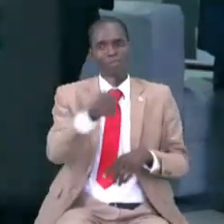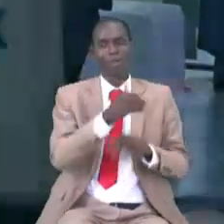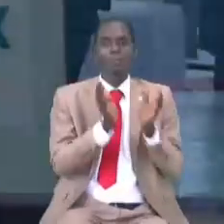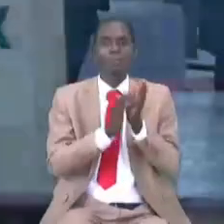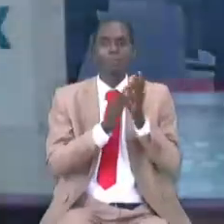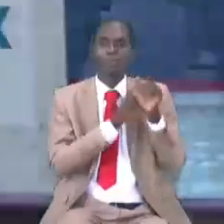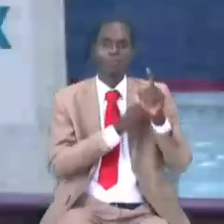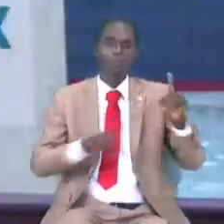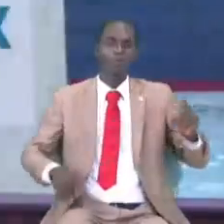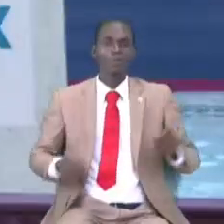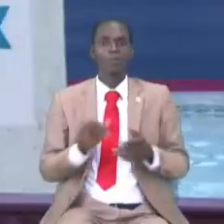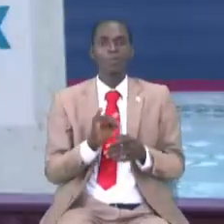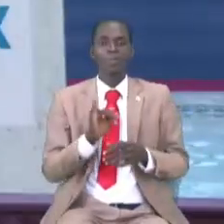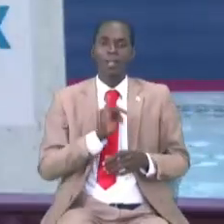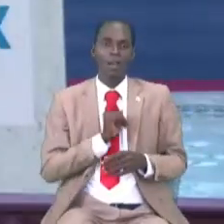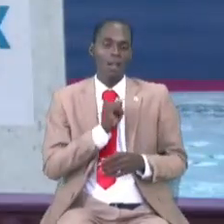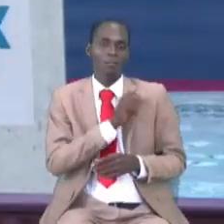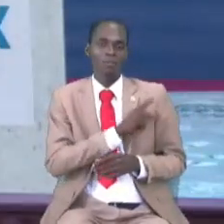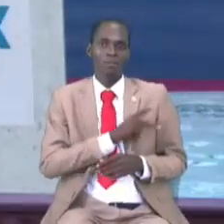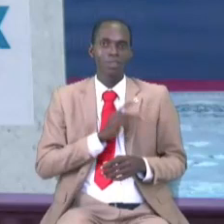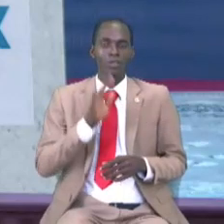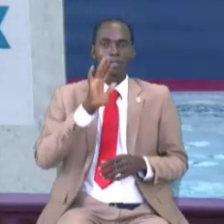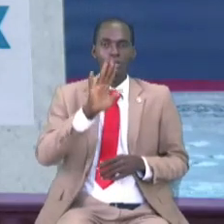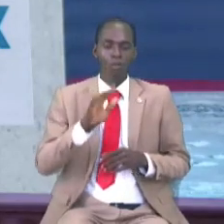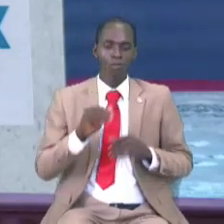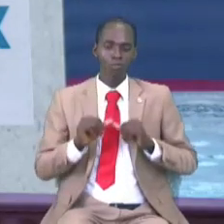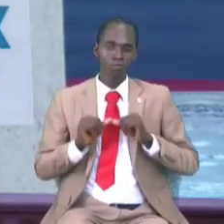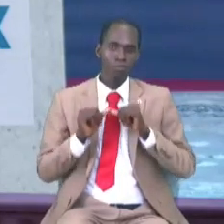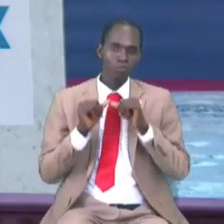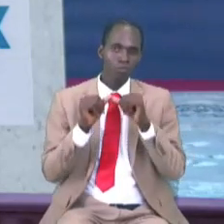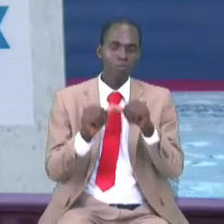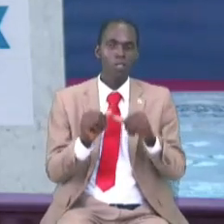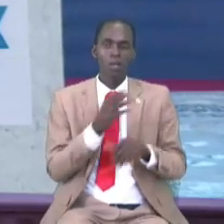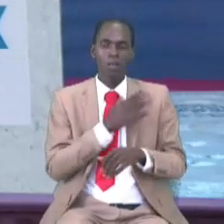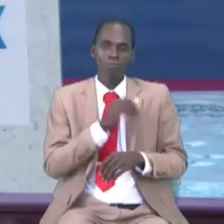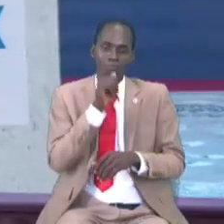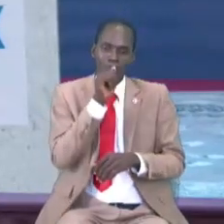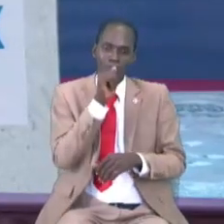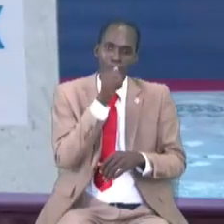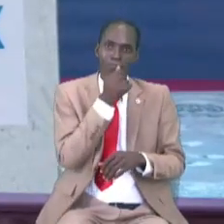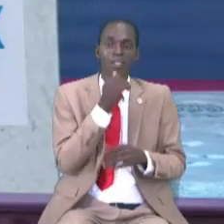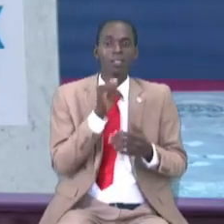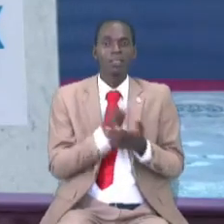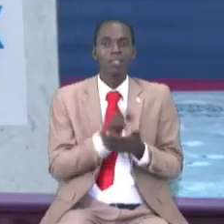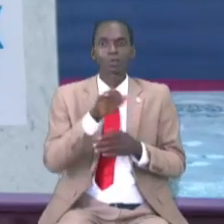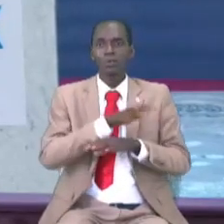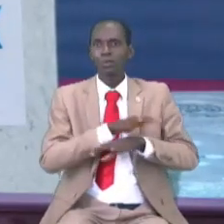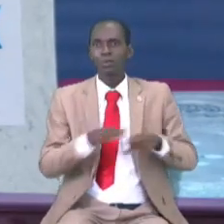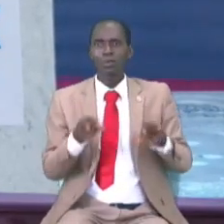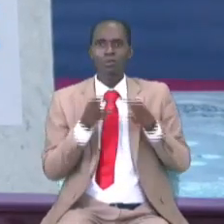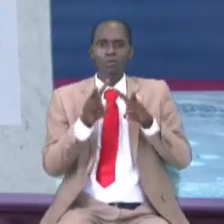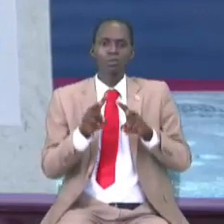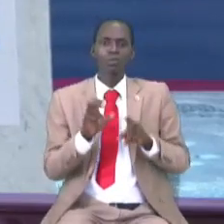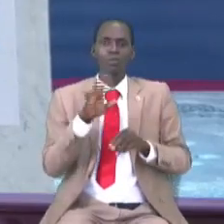and perseverance, that you don't appear so tired and worn out from morning till this